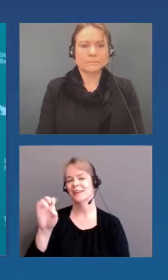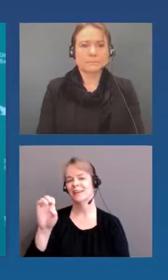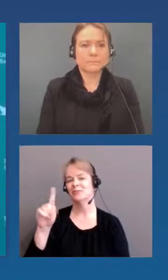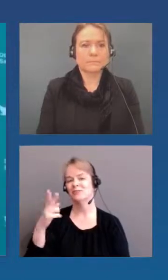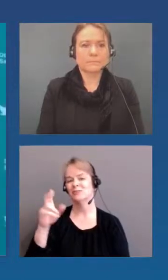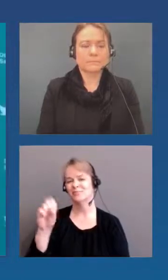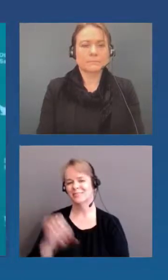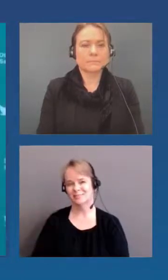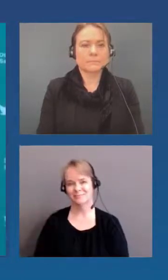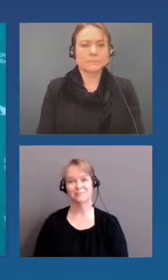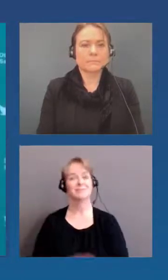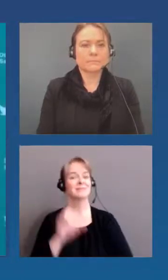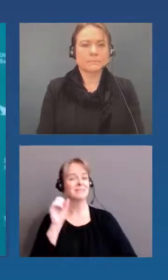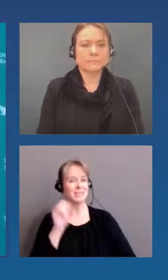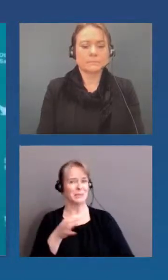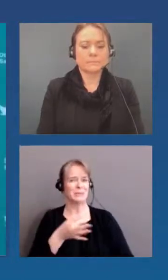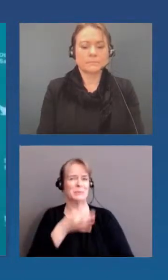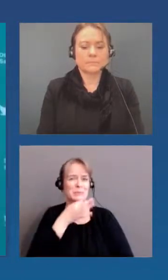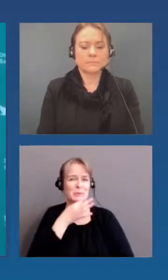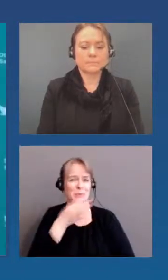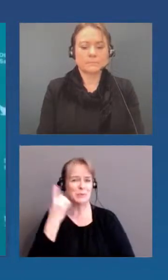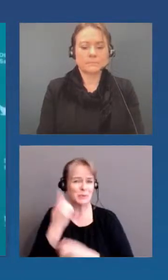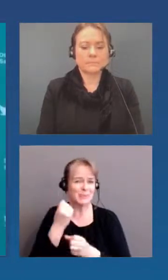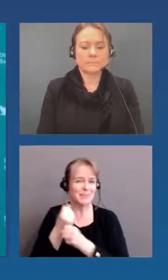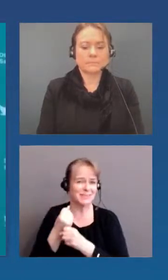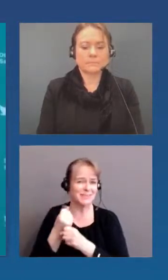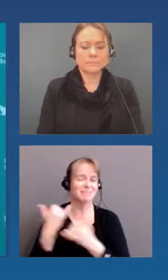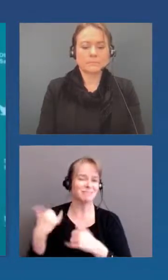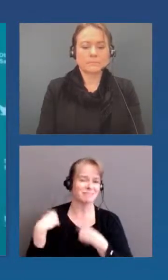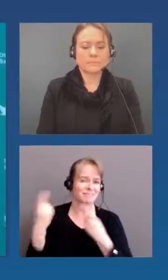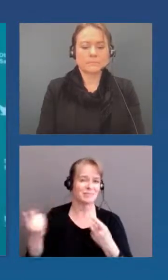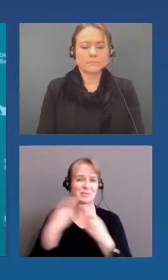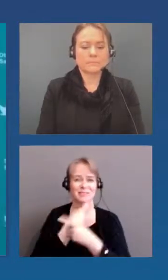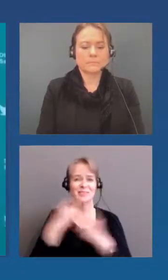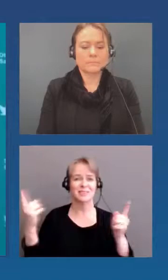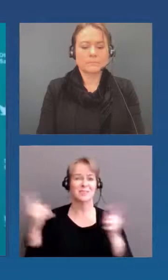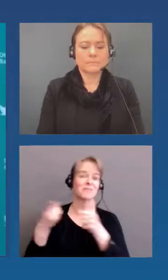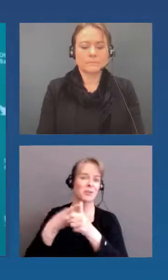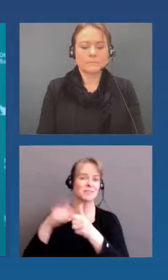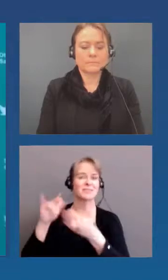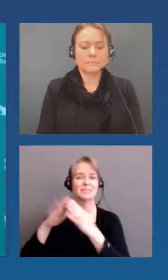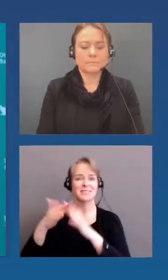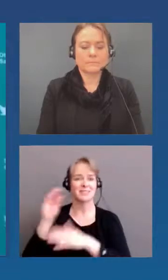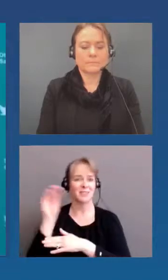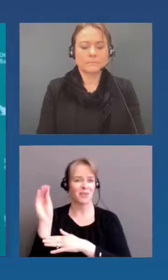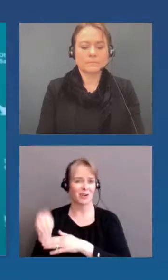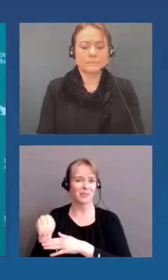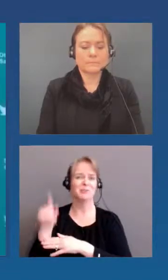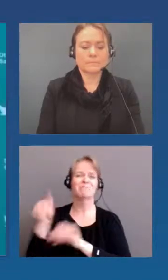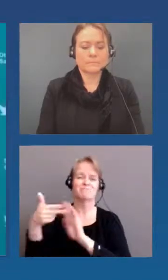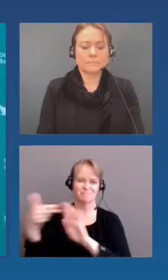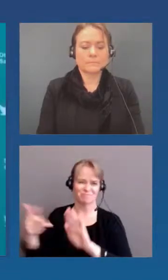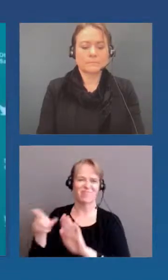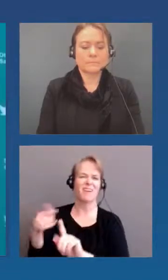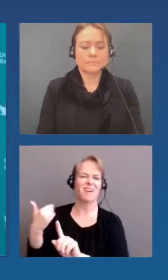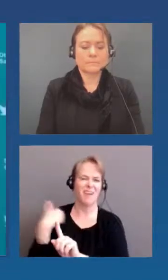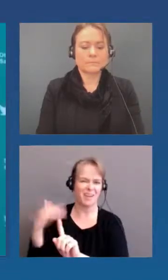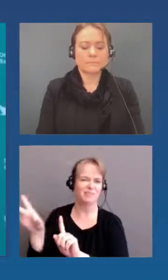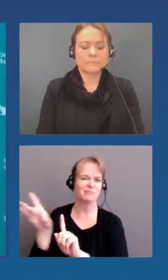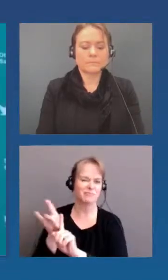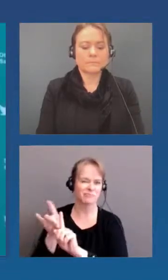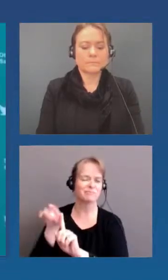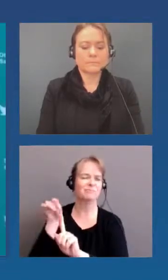approaching the 1-year mark from when we announced the first person to test positive for COVID-19 in Ottawa, and from when the World